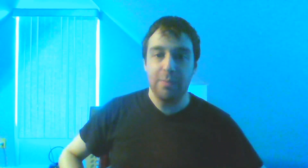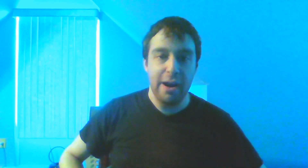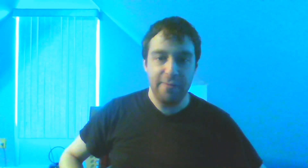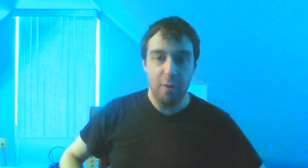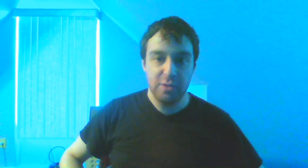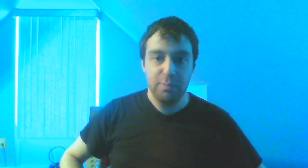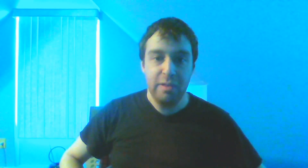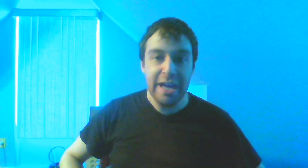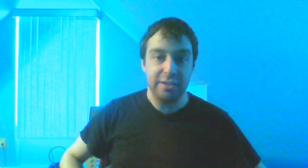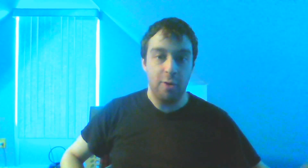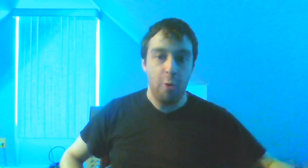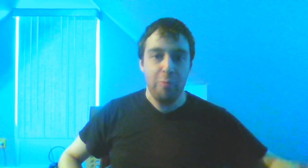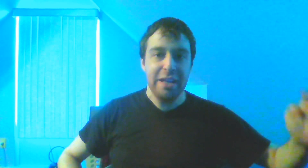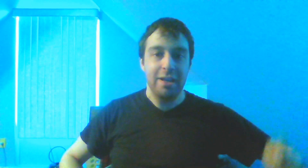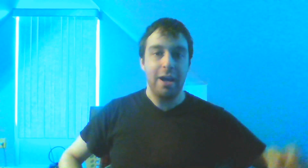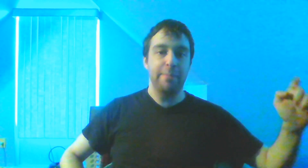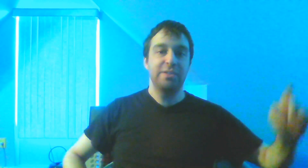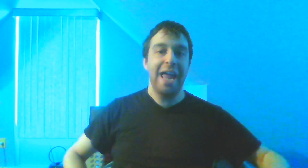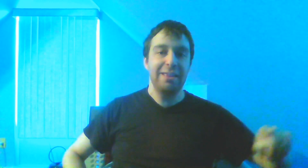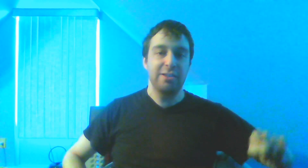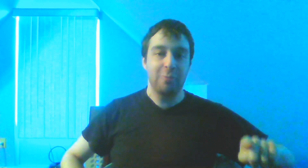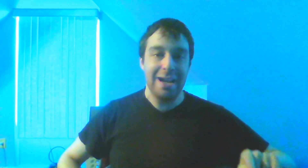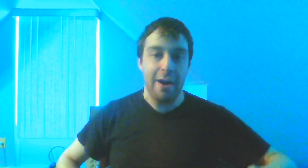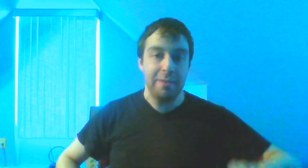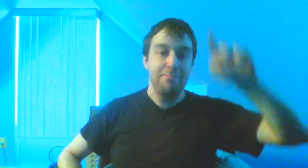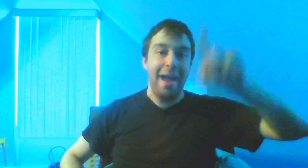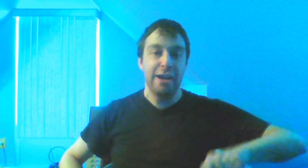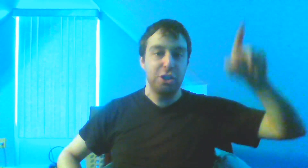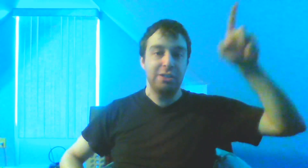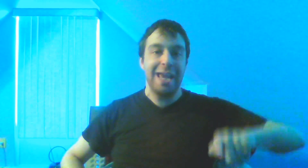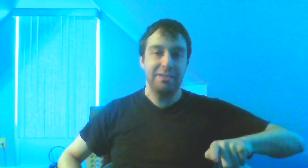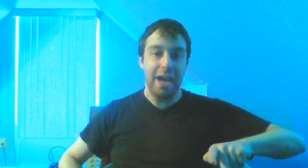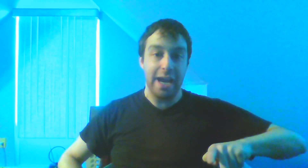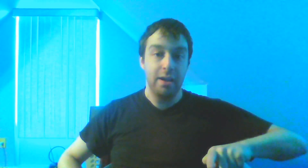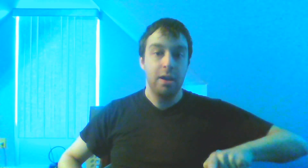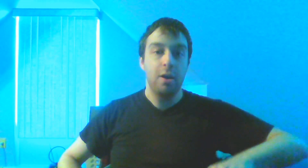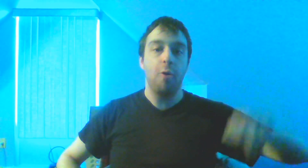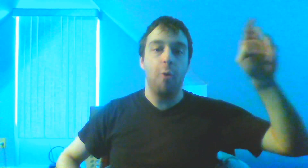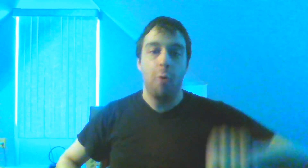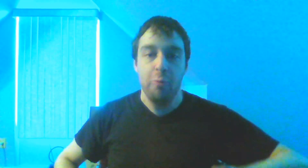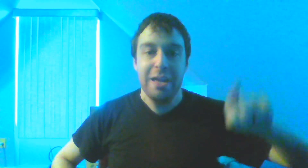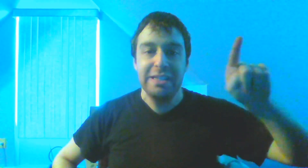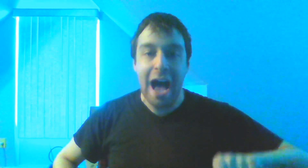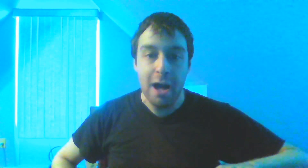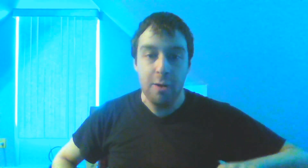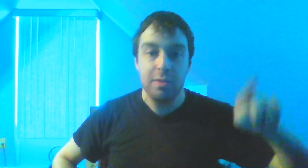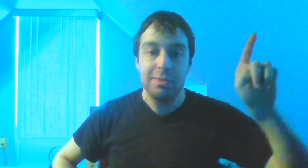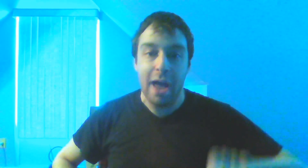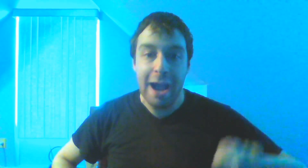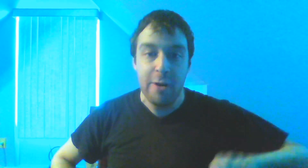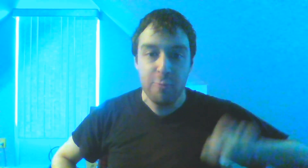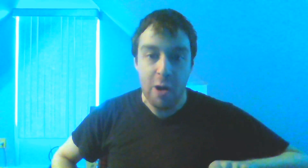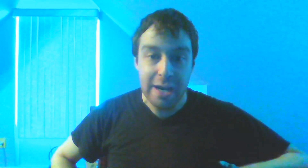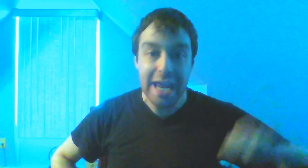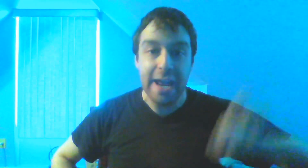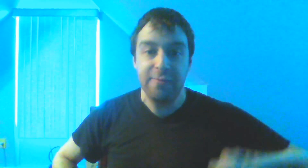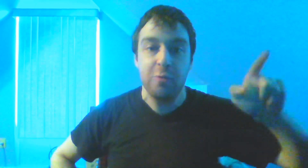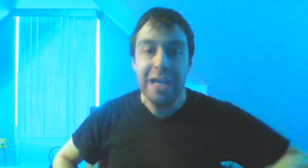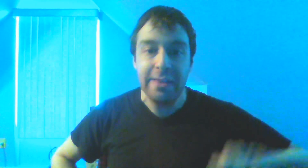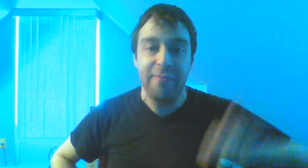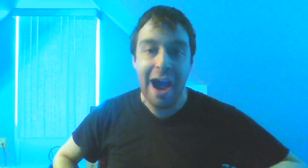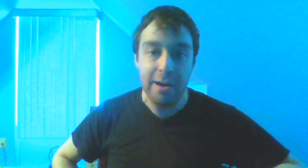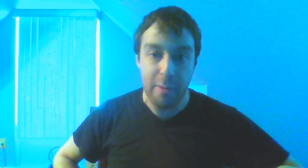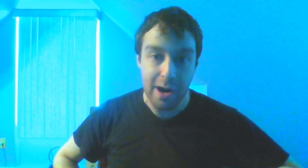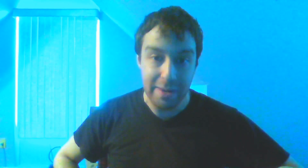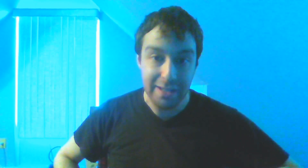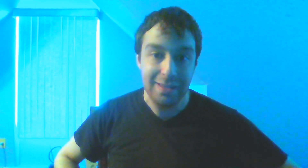Be smart, folks, please. I'm saying this right now, and the mayor should say this today. Only dial 911 if you